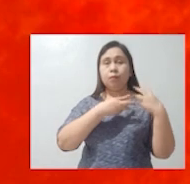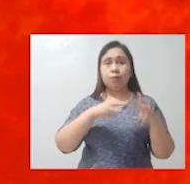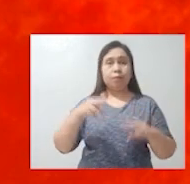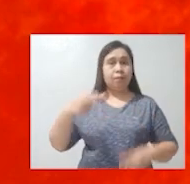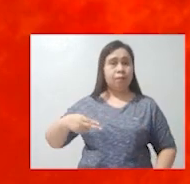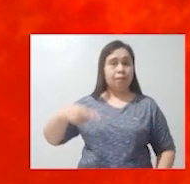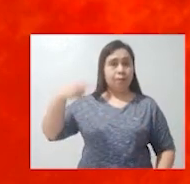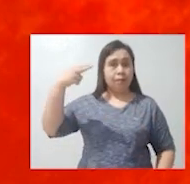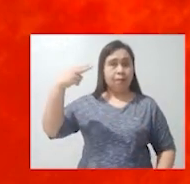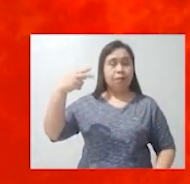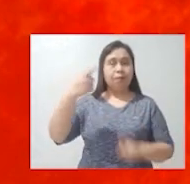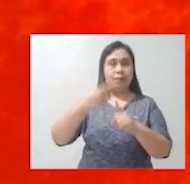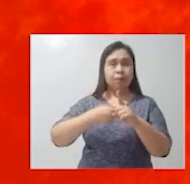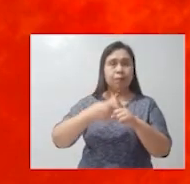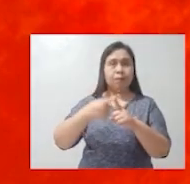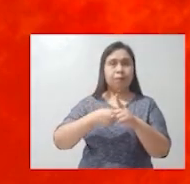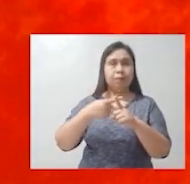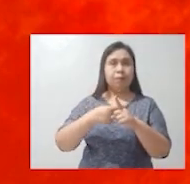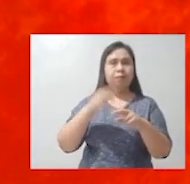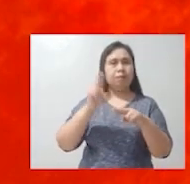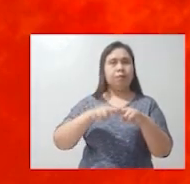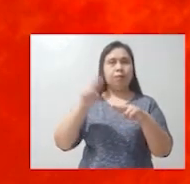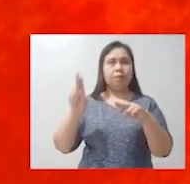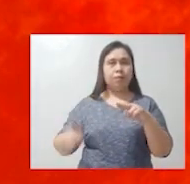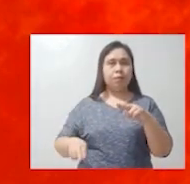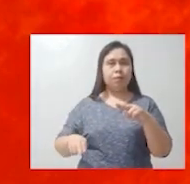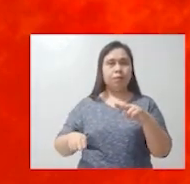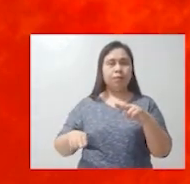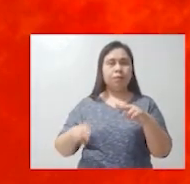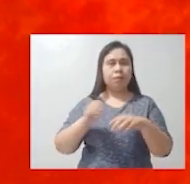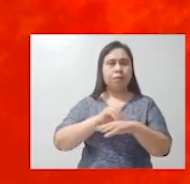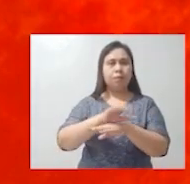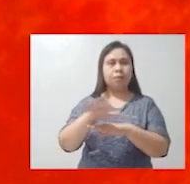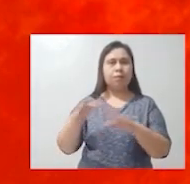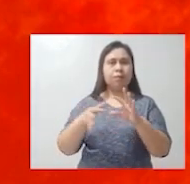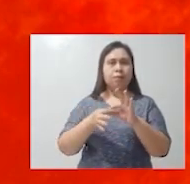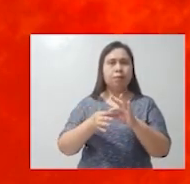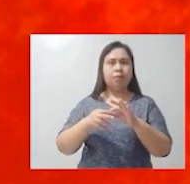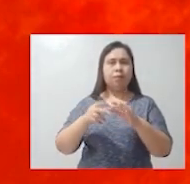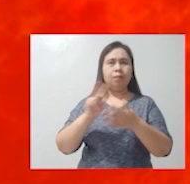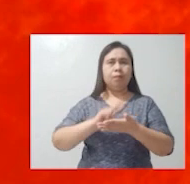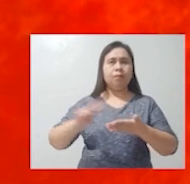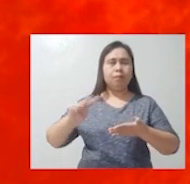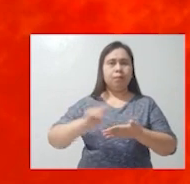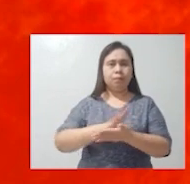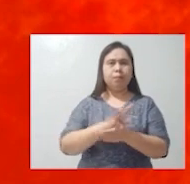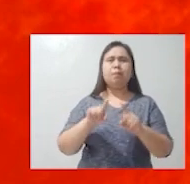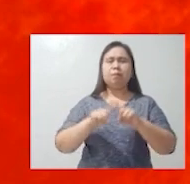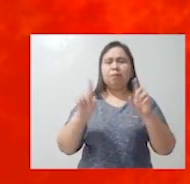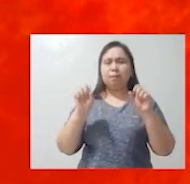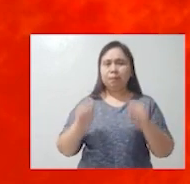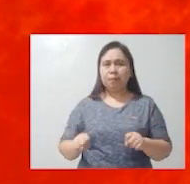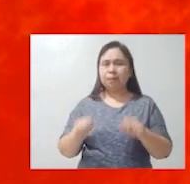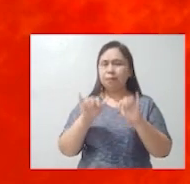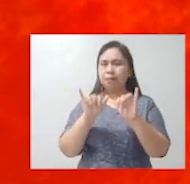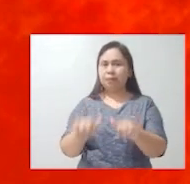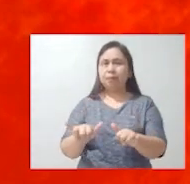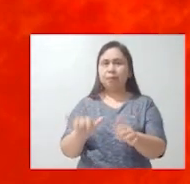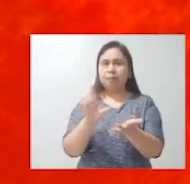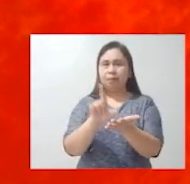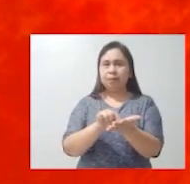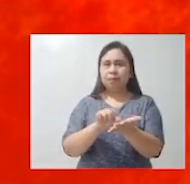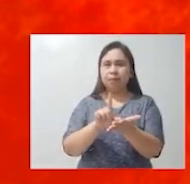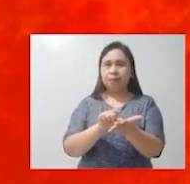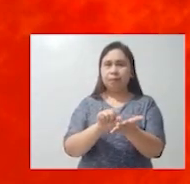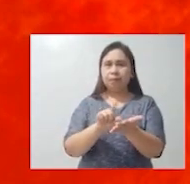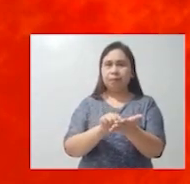significantly reduced the effectiveness of the coronavirus, it was still able to replicate, capable of starting another